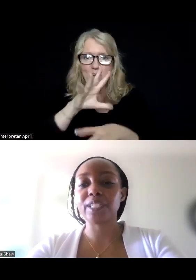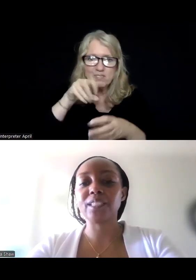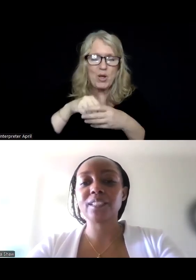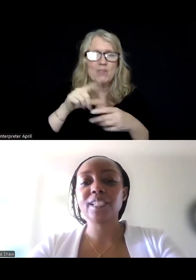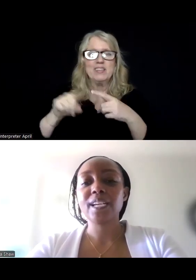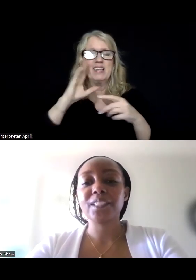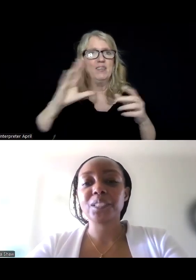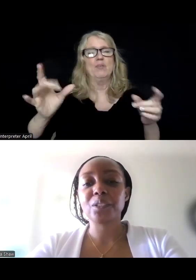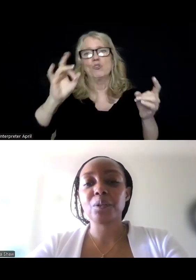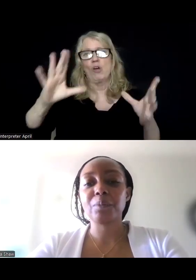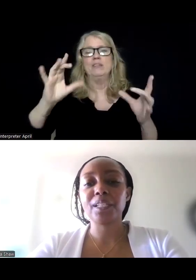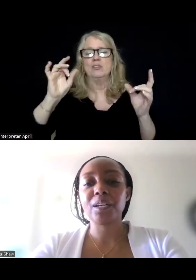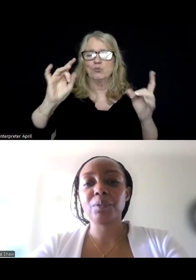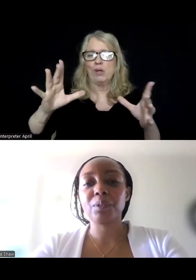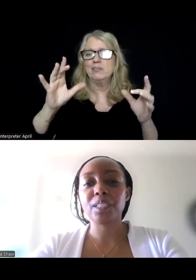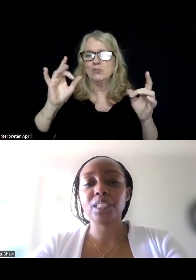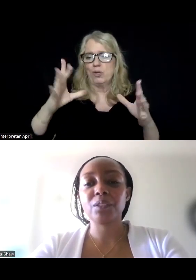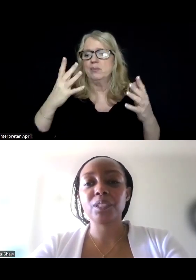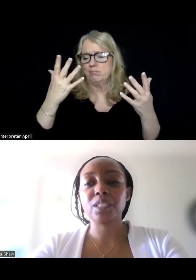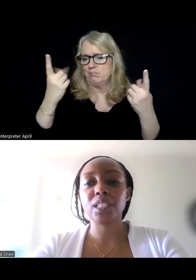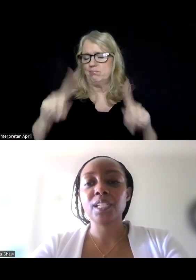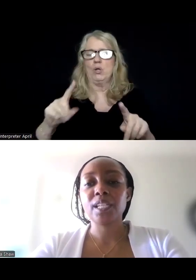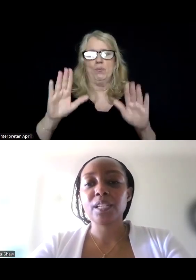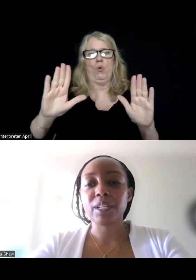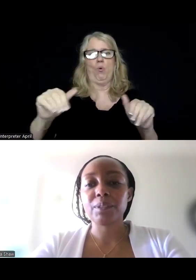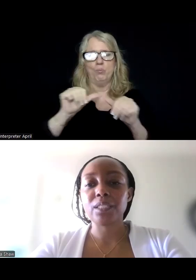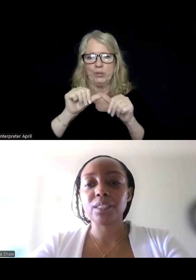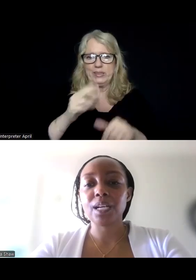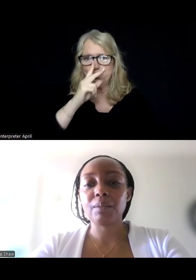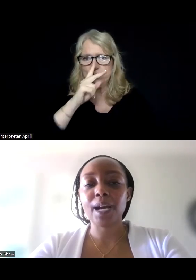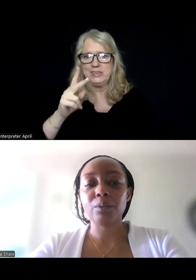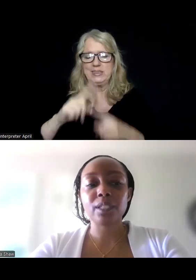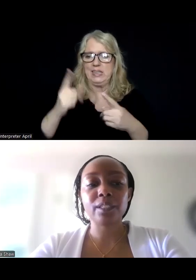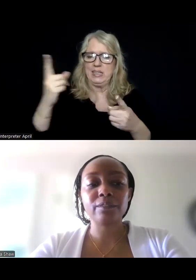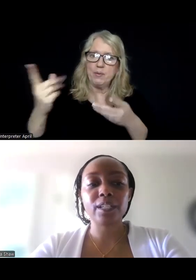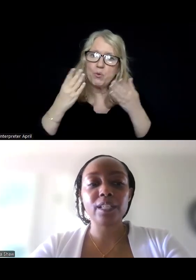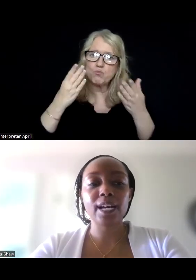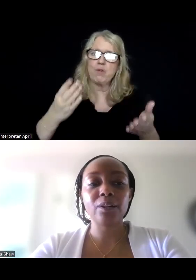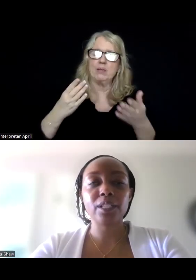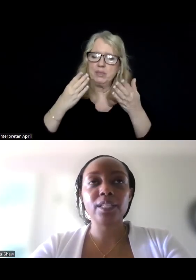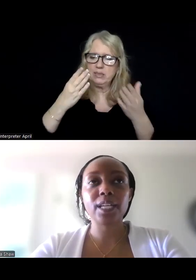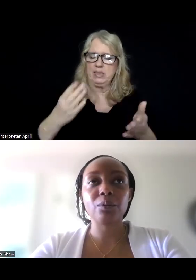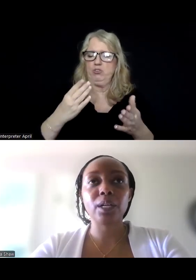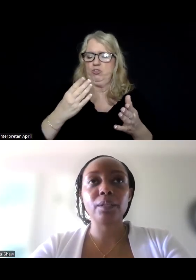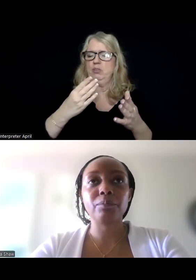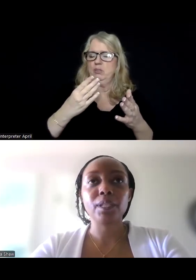crisis, crisis. And so hoping that we will continue to see the recommendations come out of that